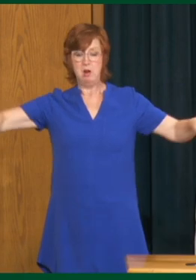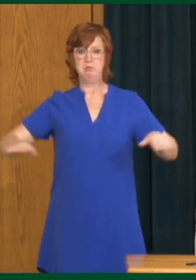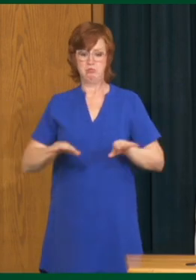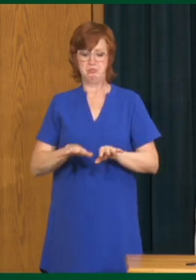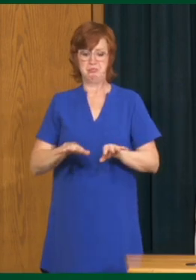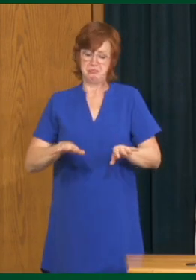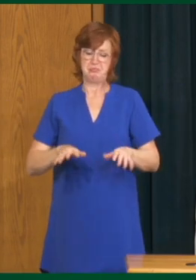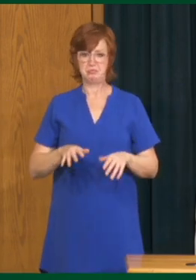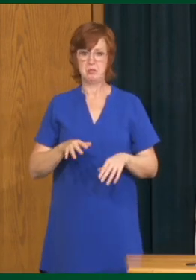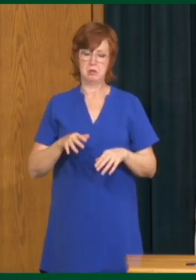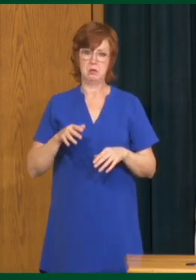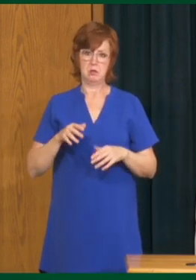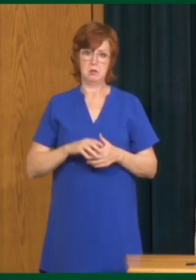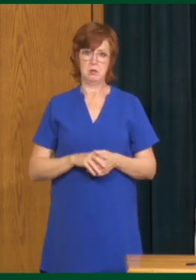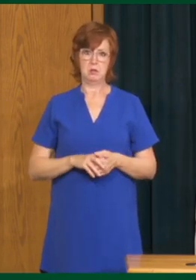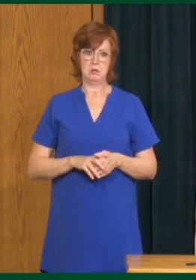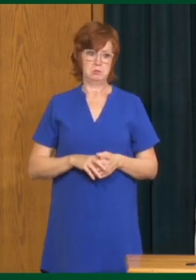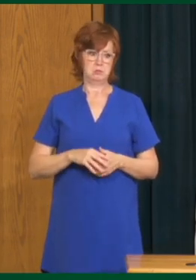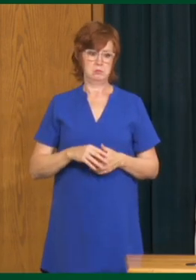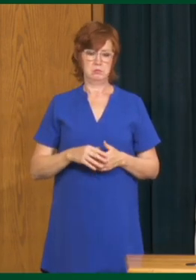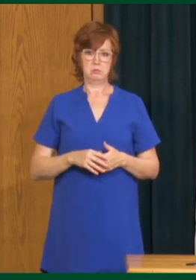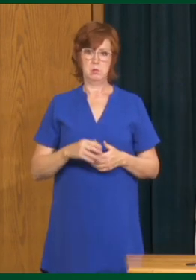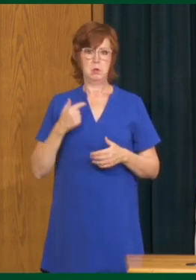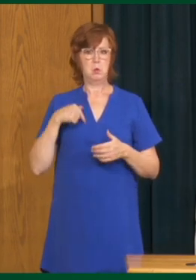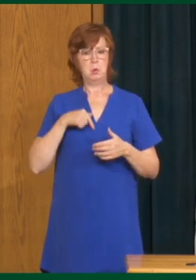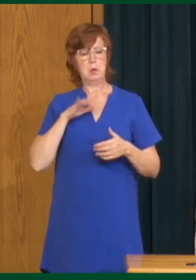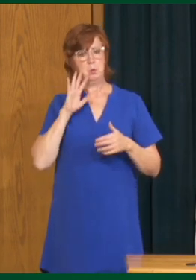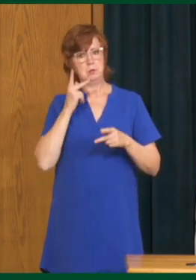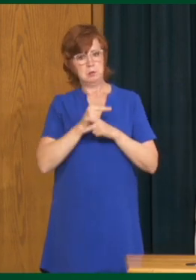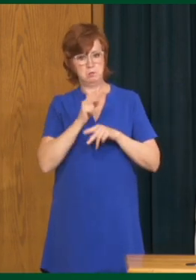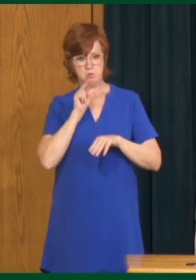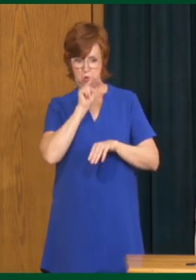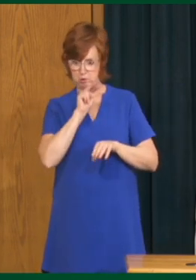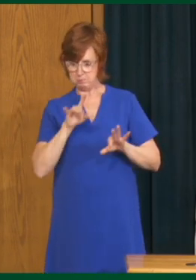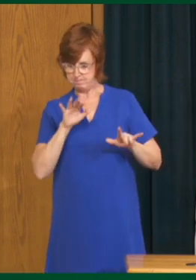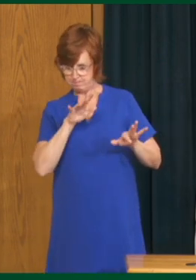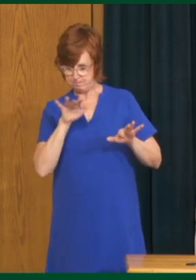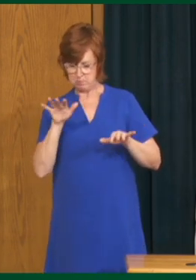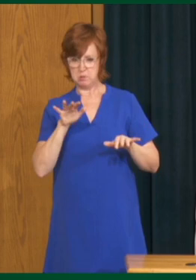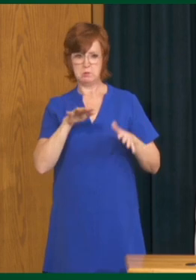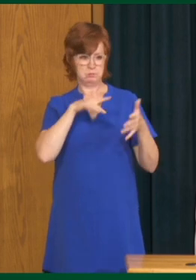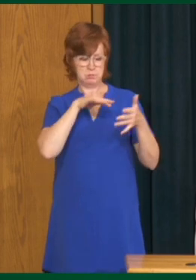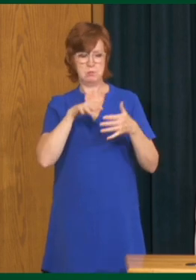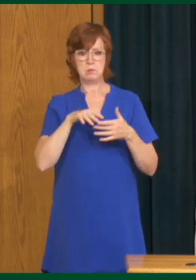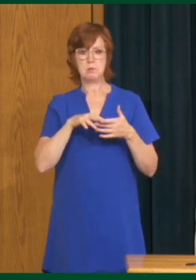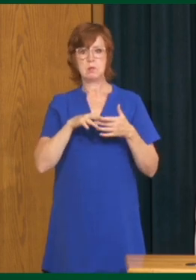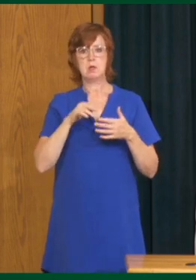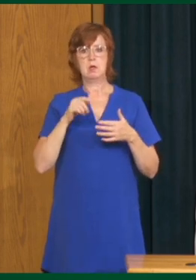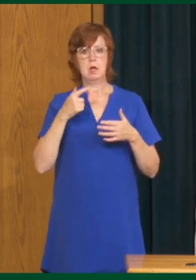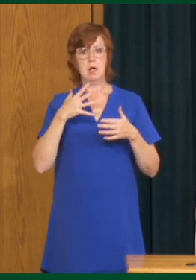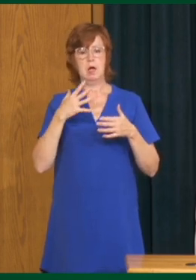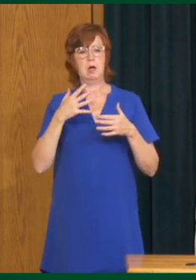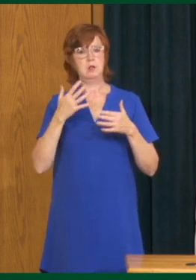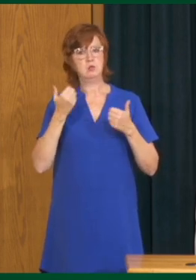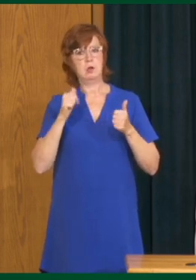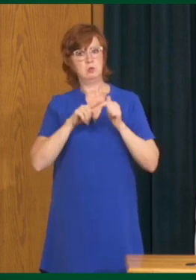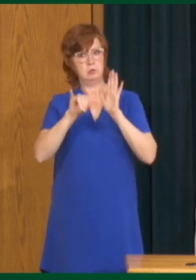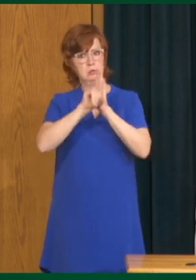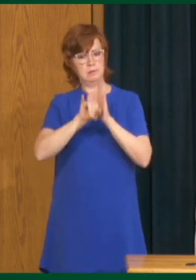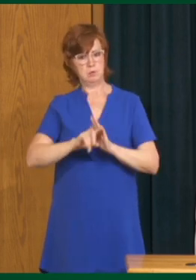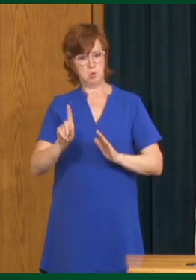50 people at an event got exposed. But we'll have to monitor, and we'll have to learn from how transmission continues to happen and what